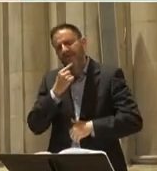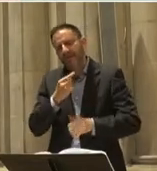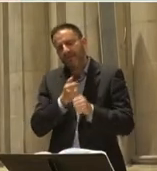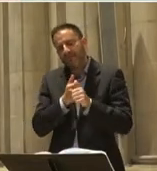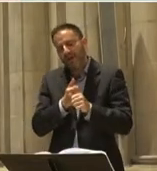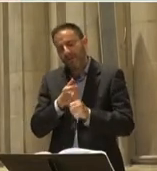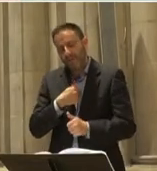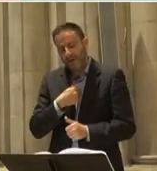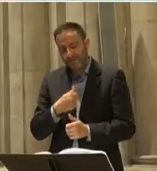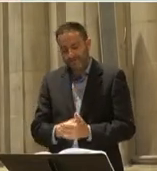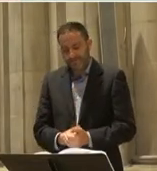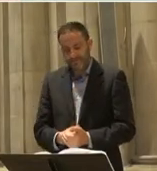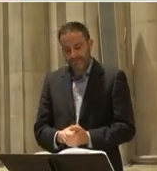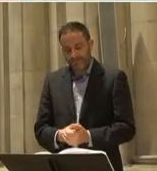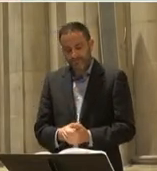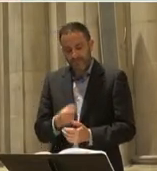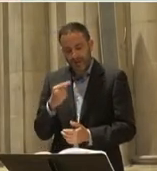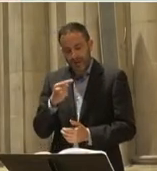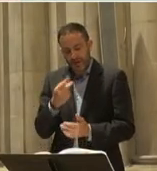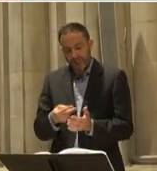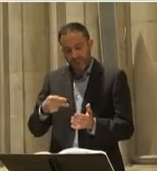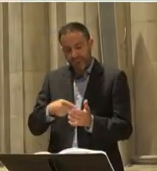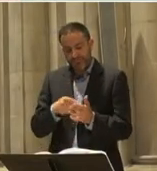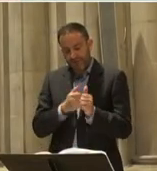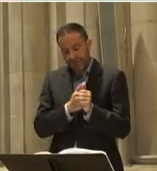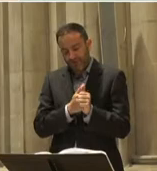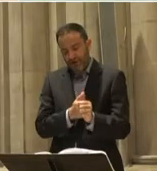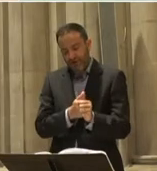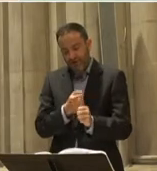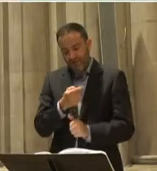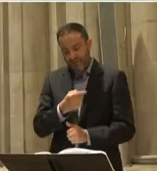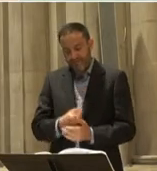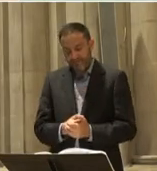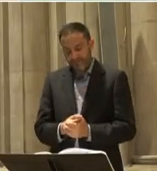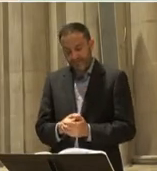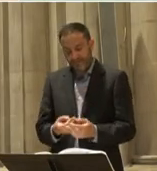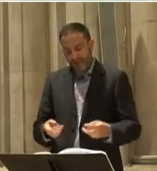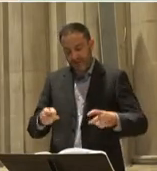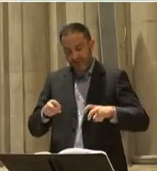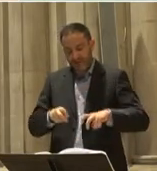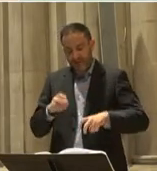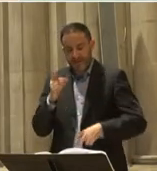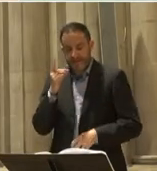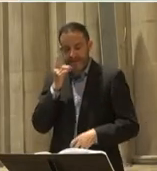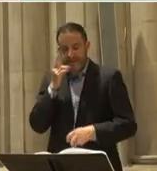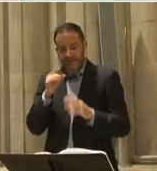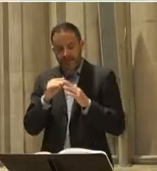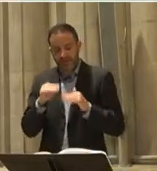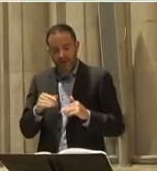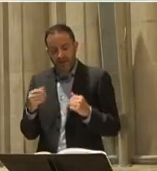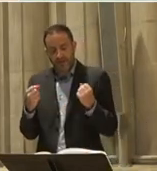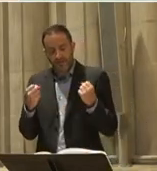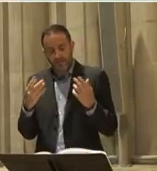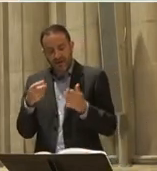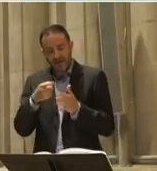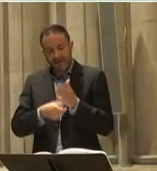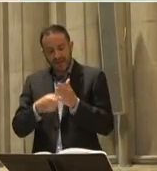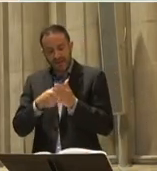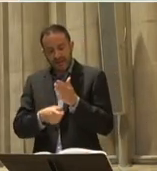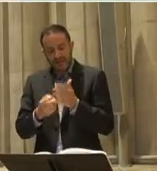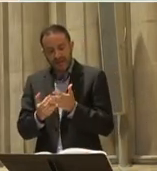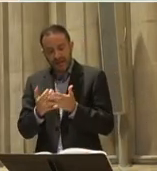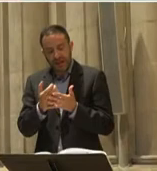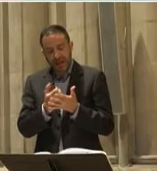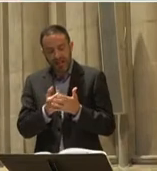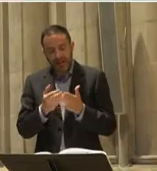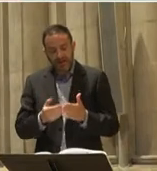follow me. And he got up and followed him. And as he sat at dinner in the house, many tax